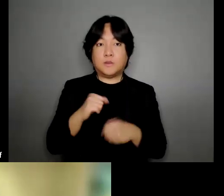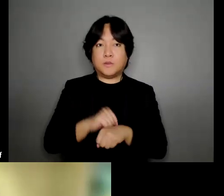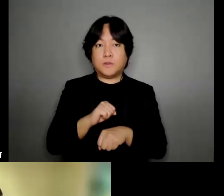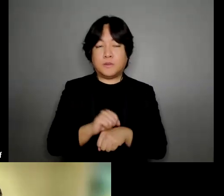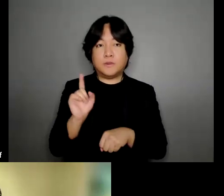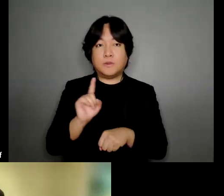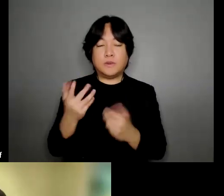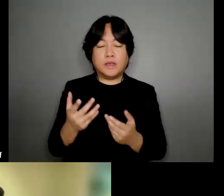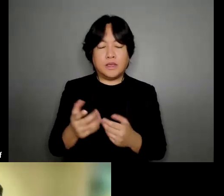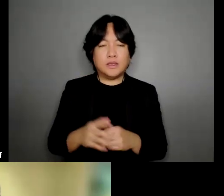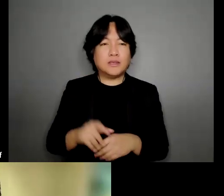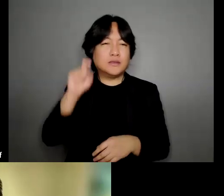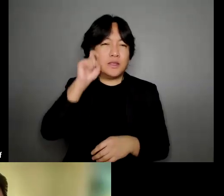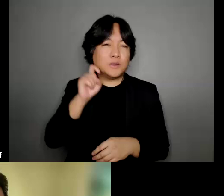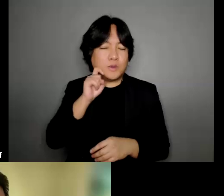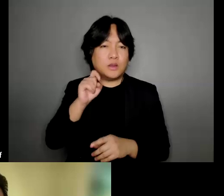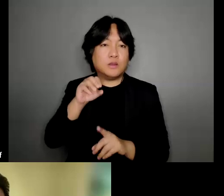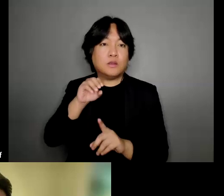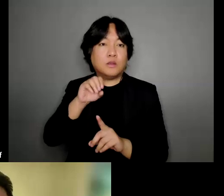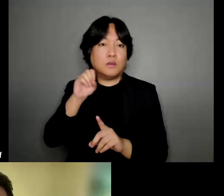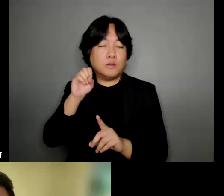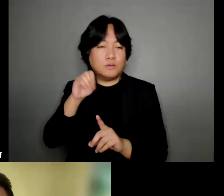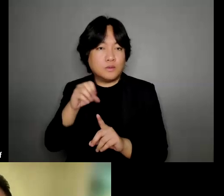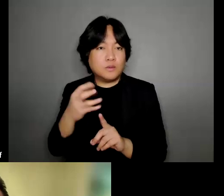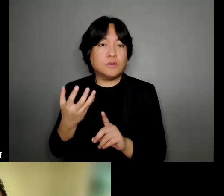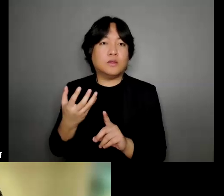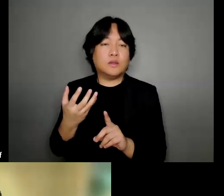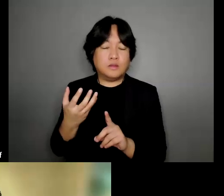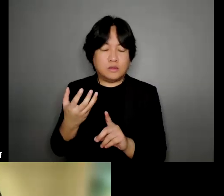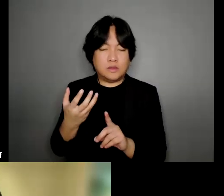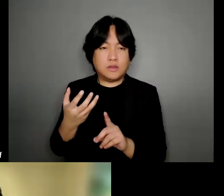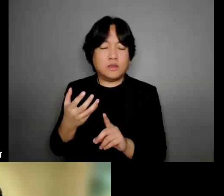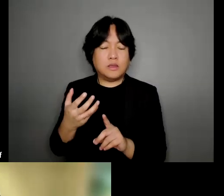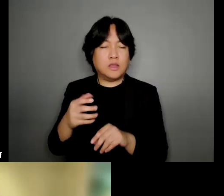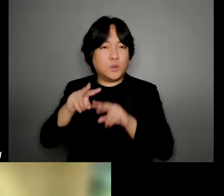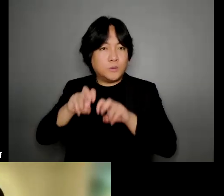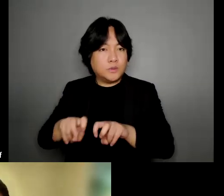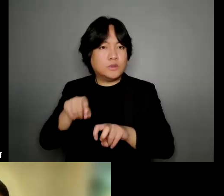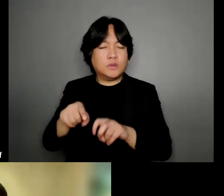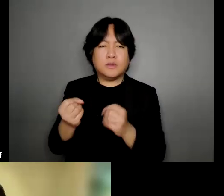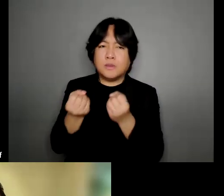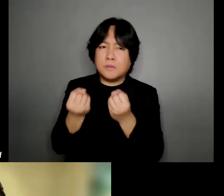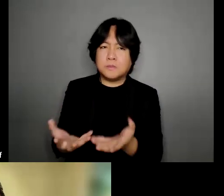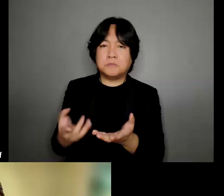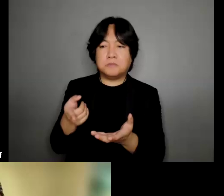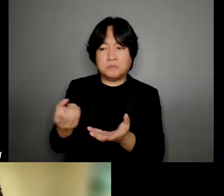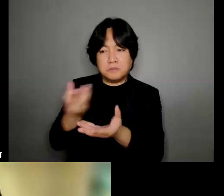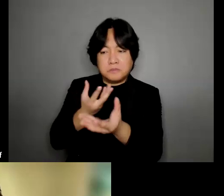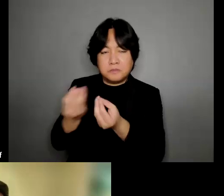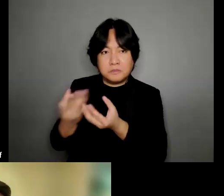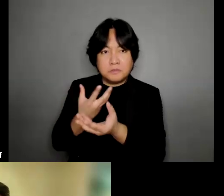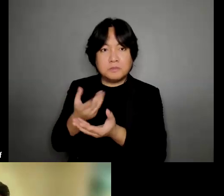on sexual orientation, measurement research ng sexual orientation, marami nang nasabi yung